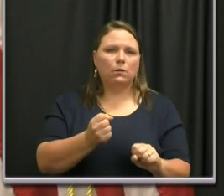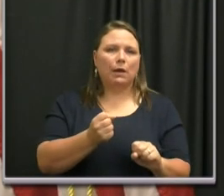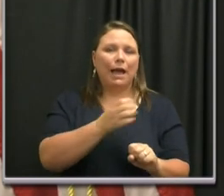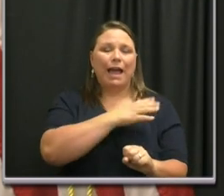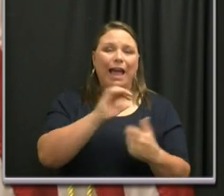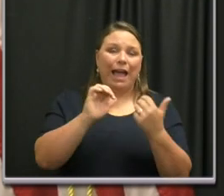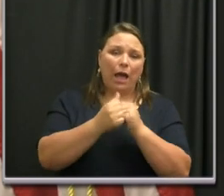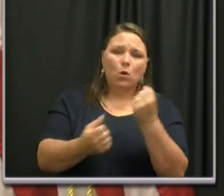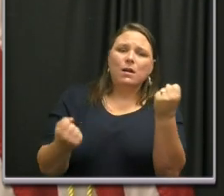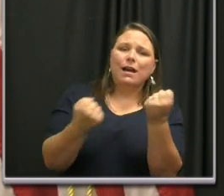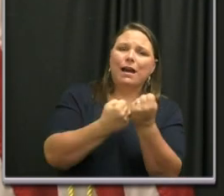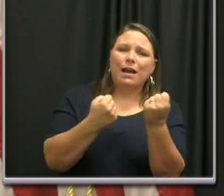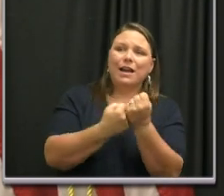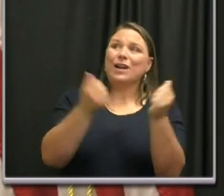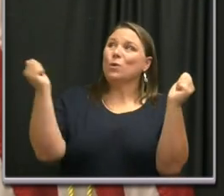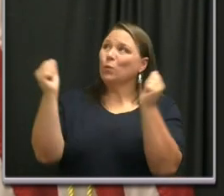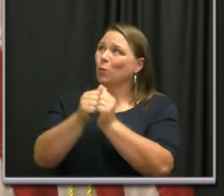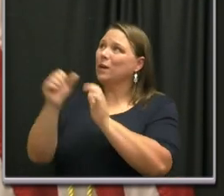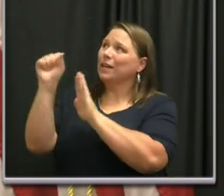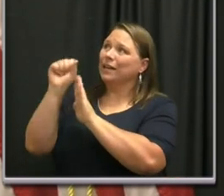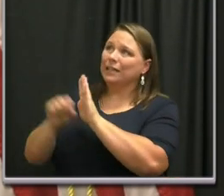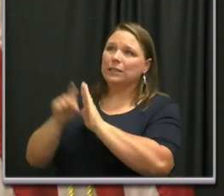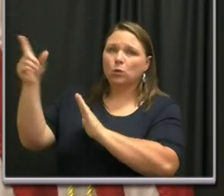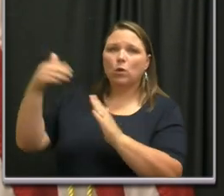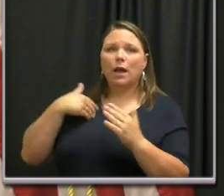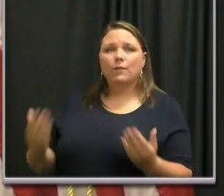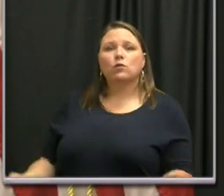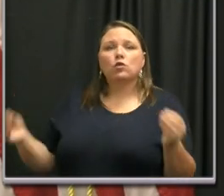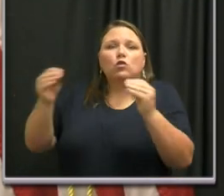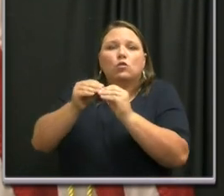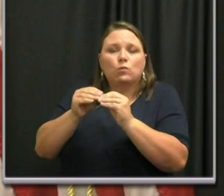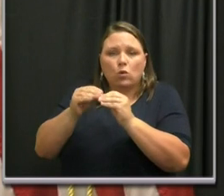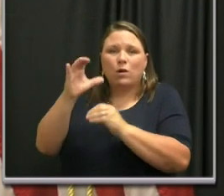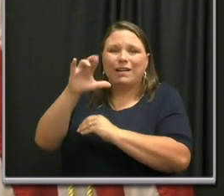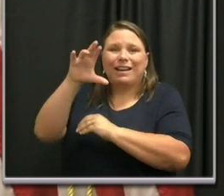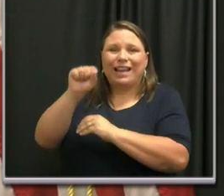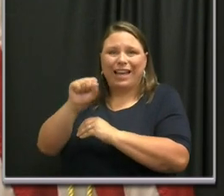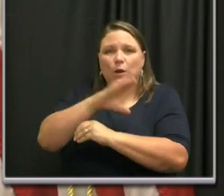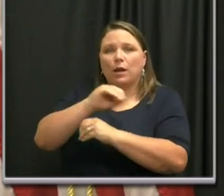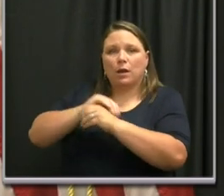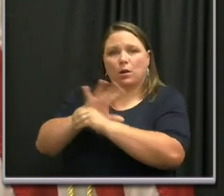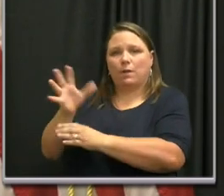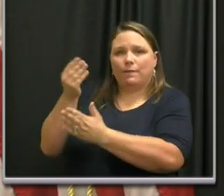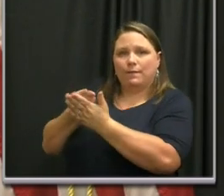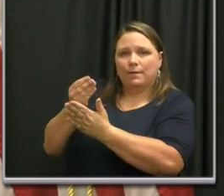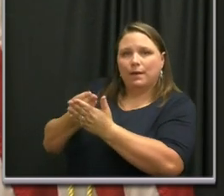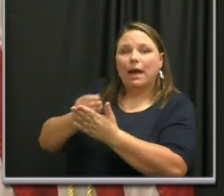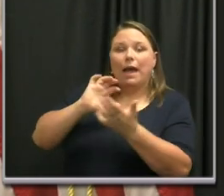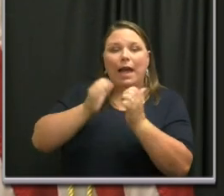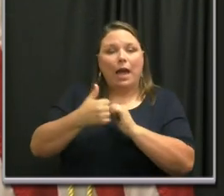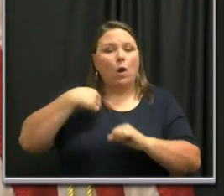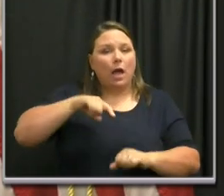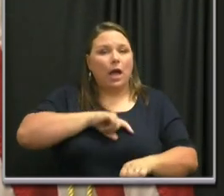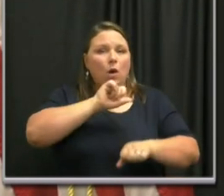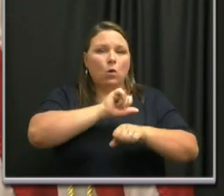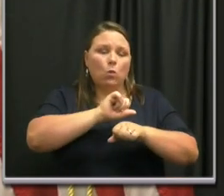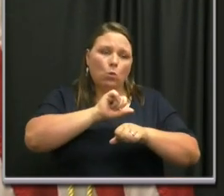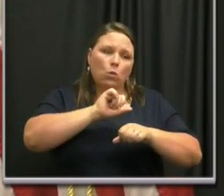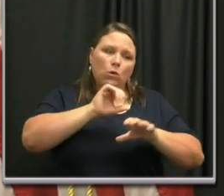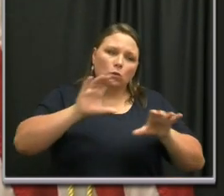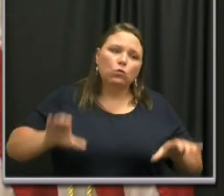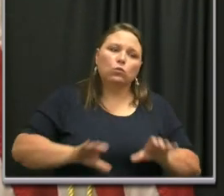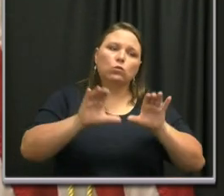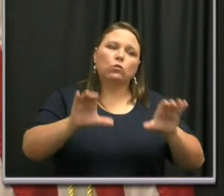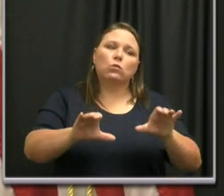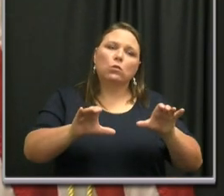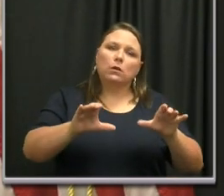do we advocate with the state, which has a lot more COVID and CARES money, and how we can make our efforts complementary or